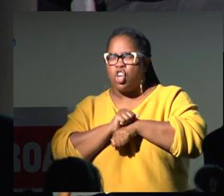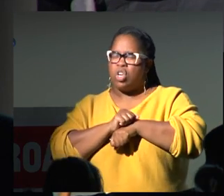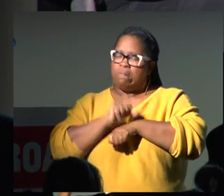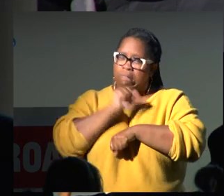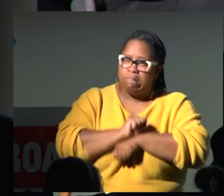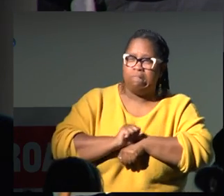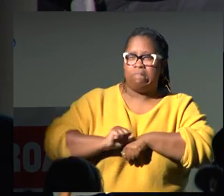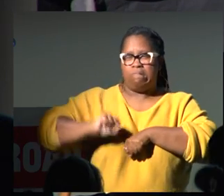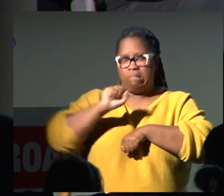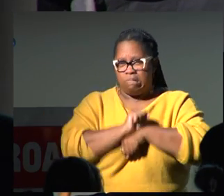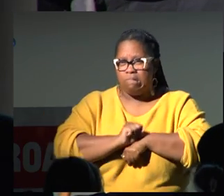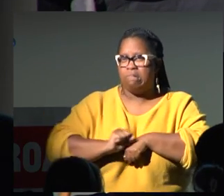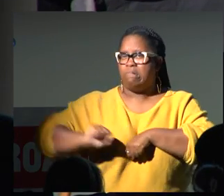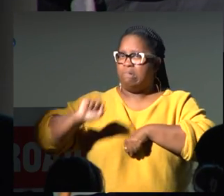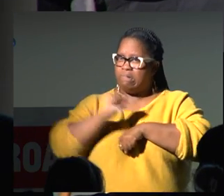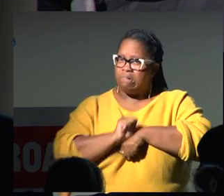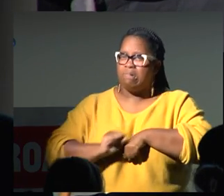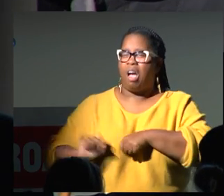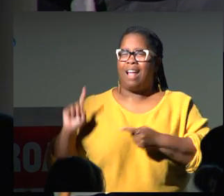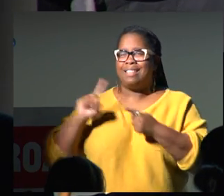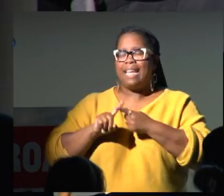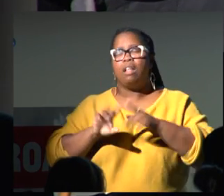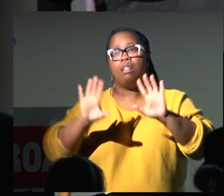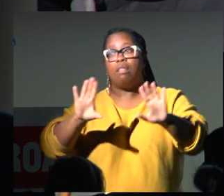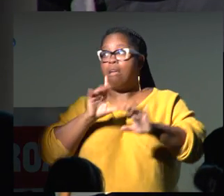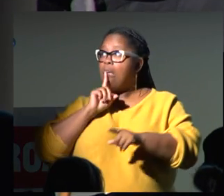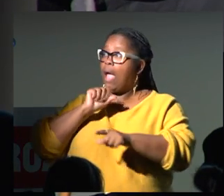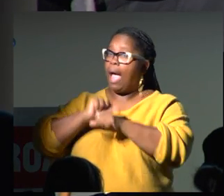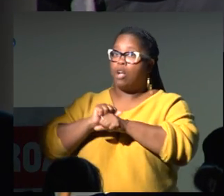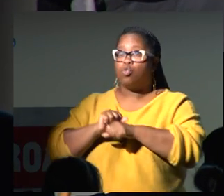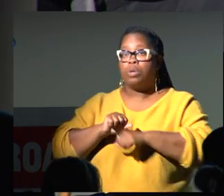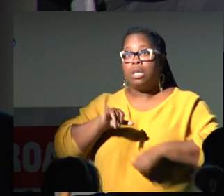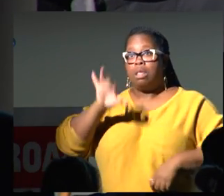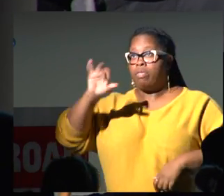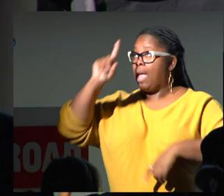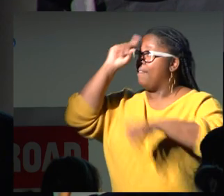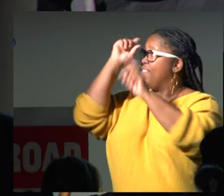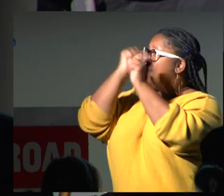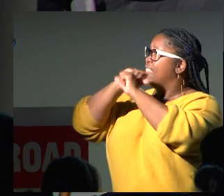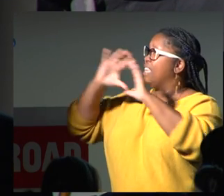toil until you can, in fact, the vision